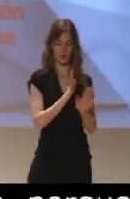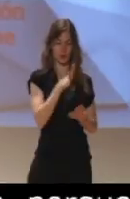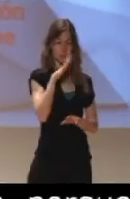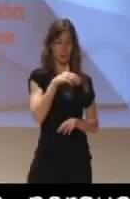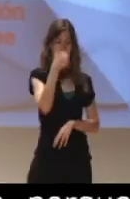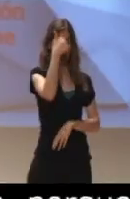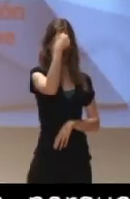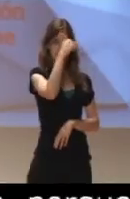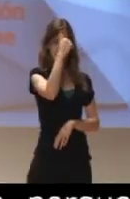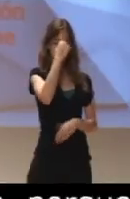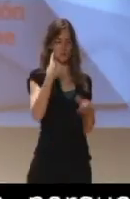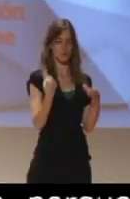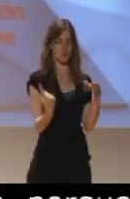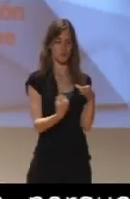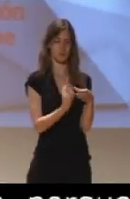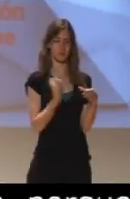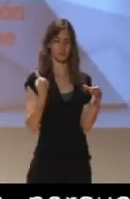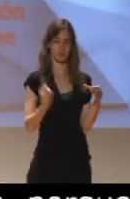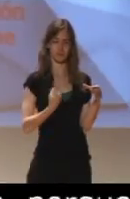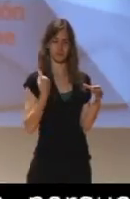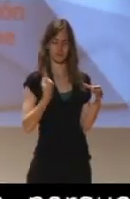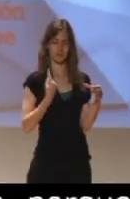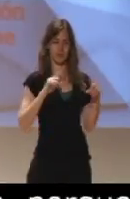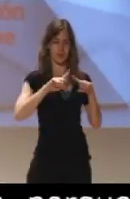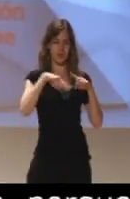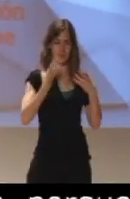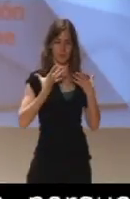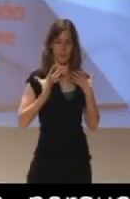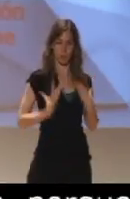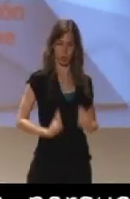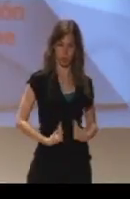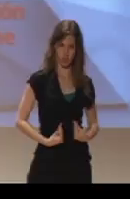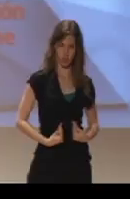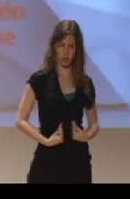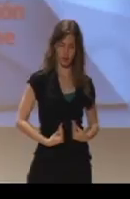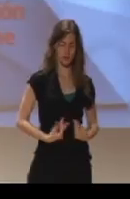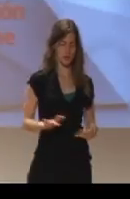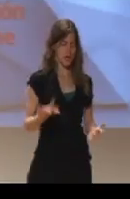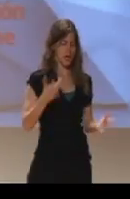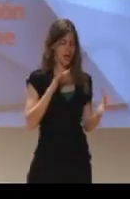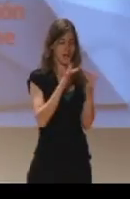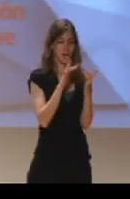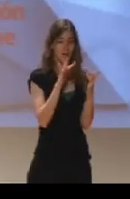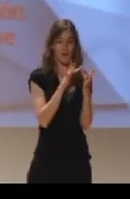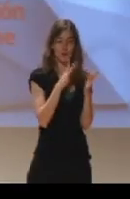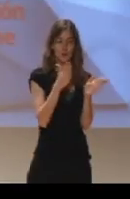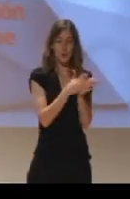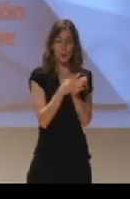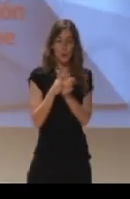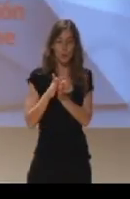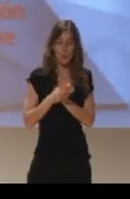real disaster, because the person felt really isolated,